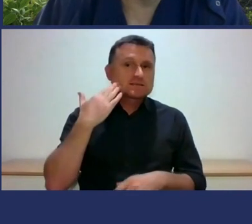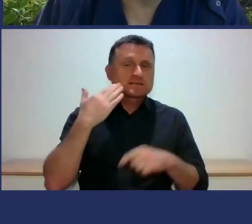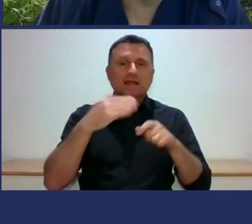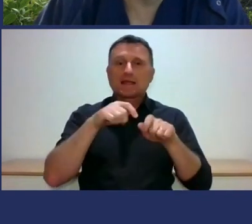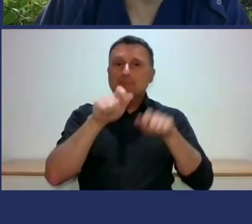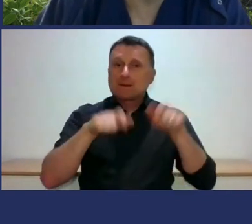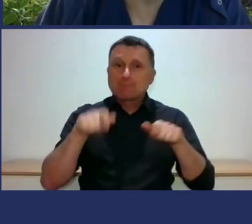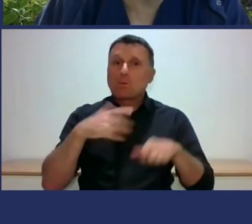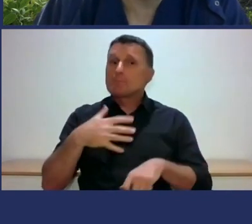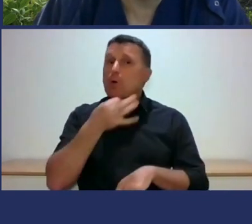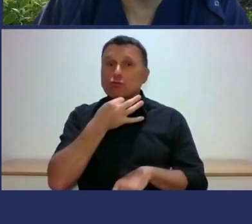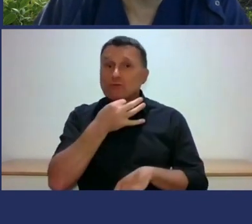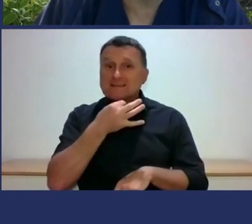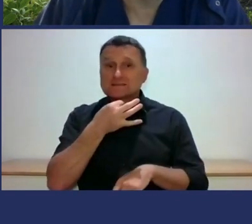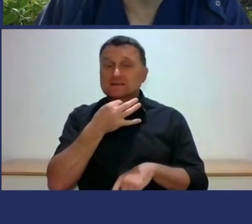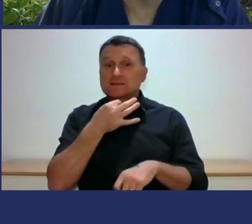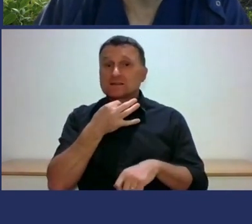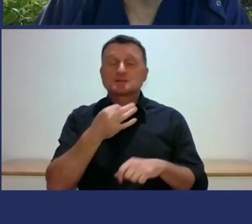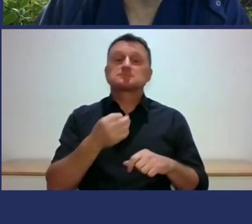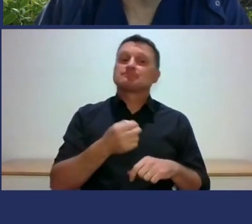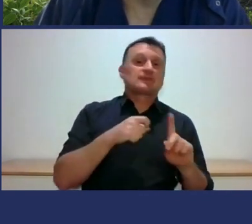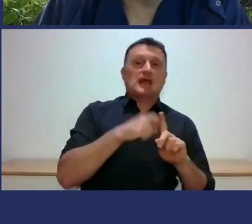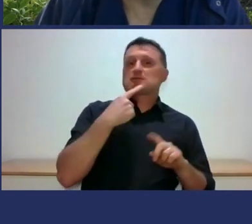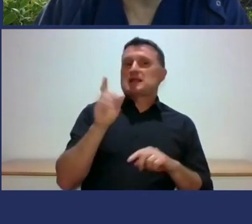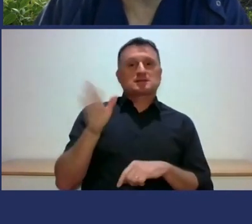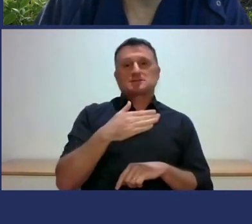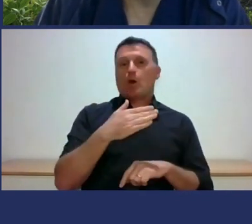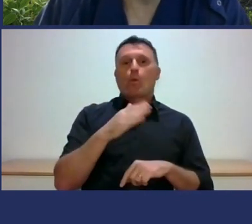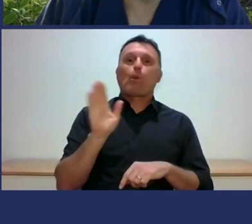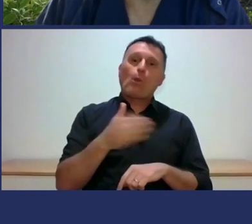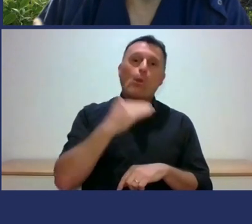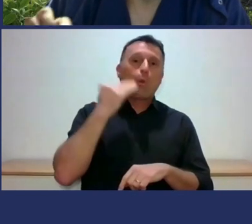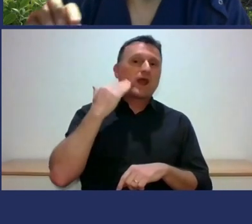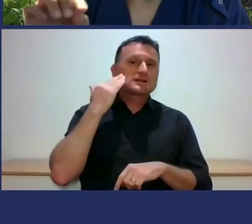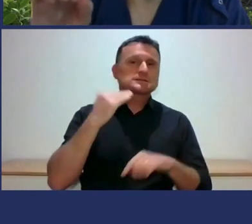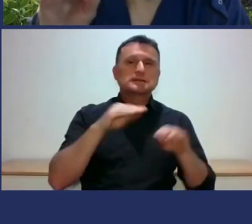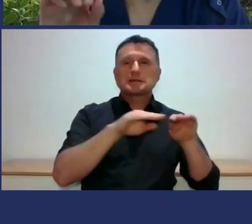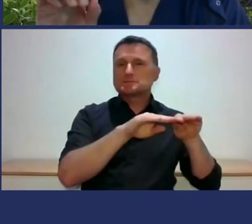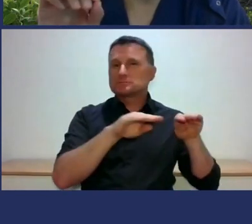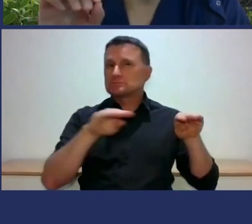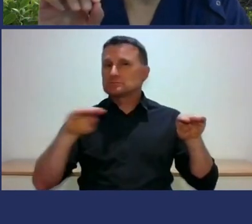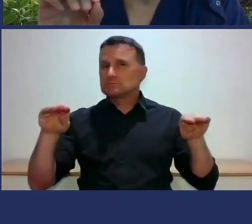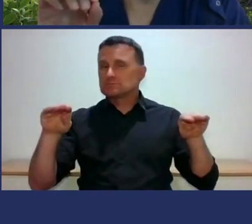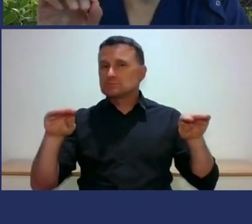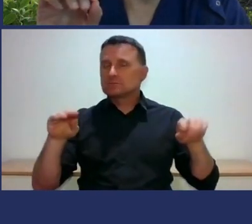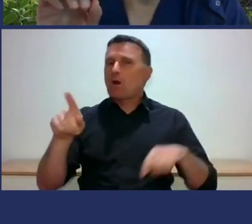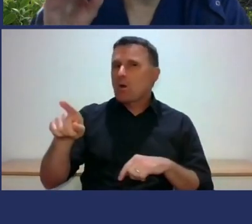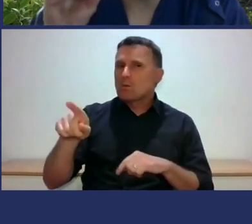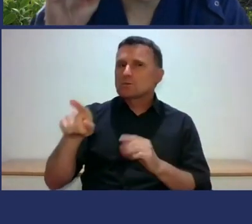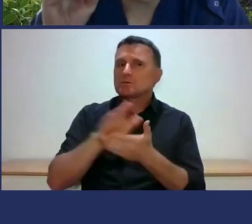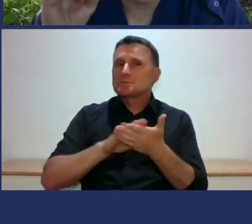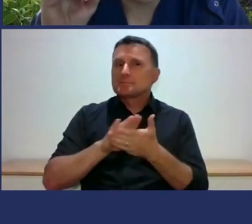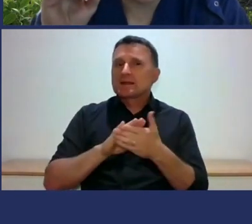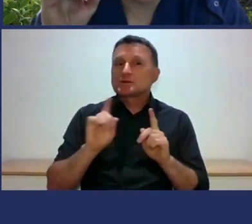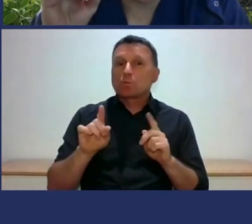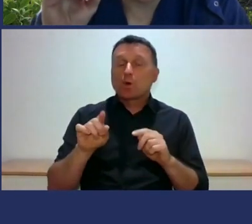No, not that we're aware of. Okay. Are you talking about now? Now, this is